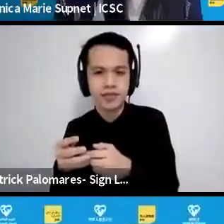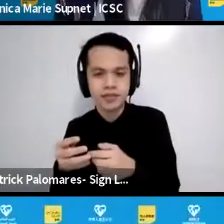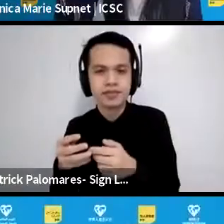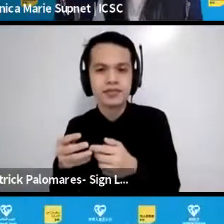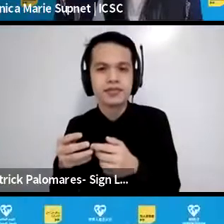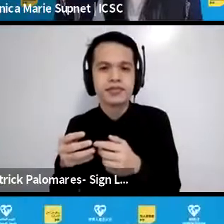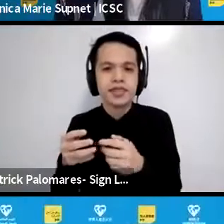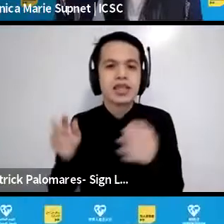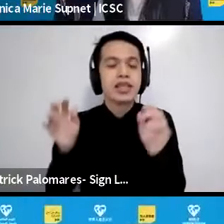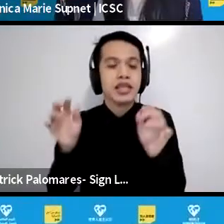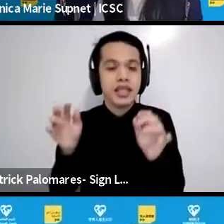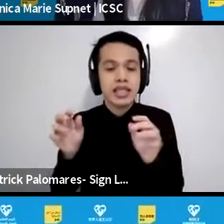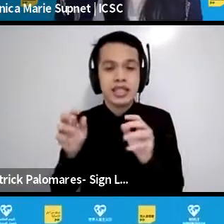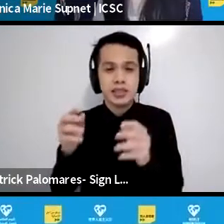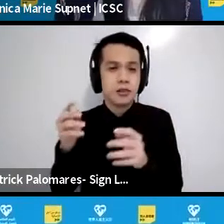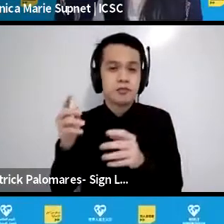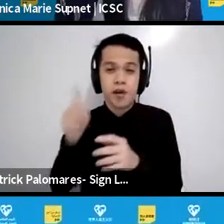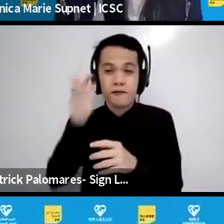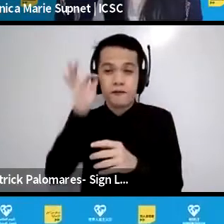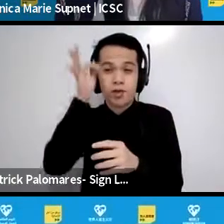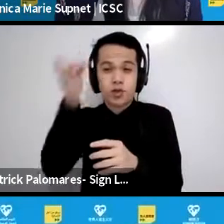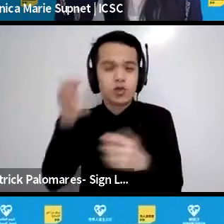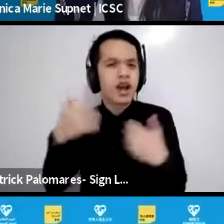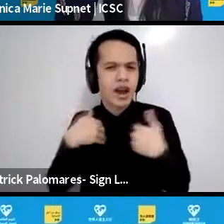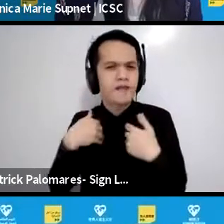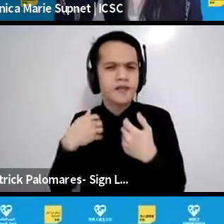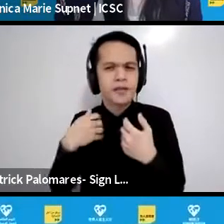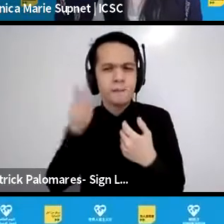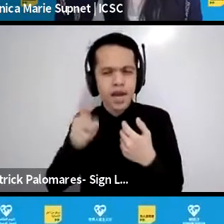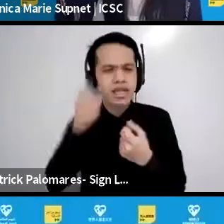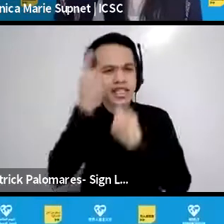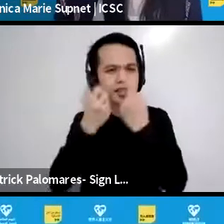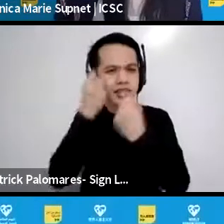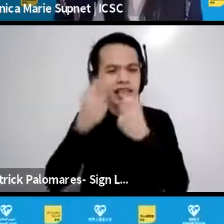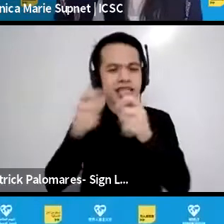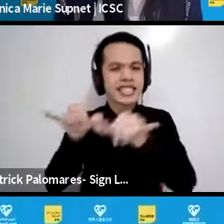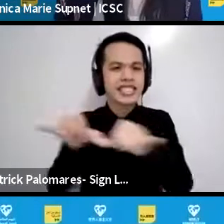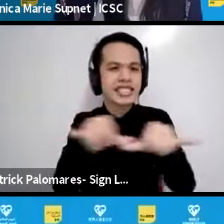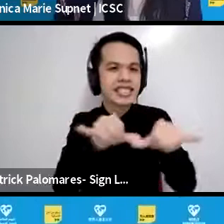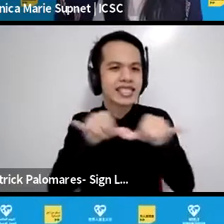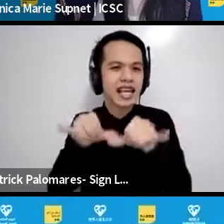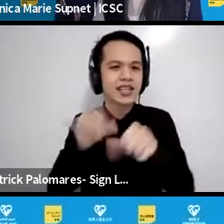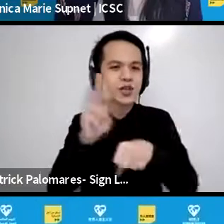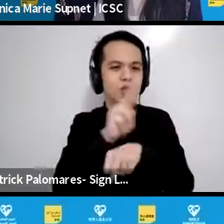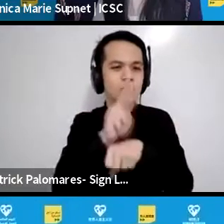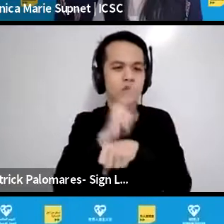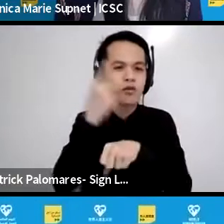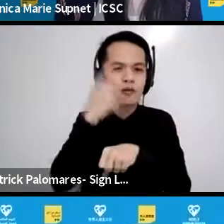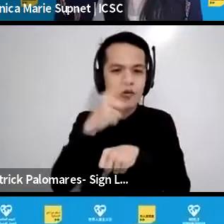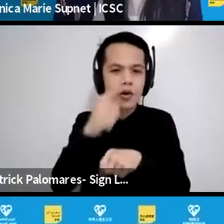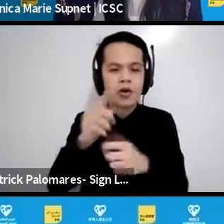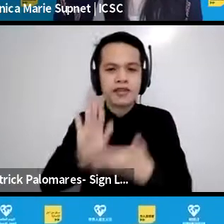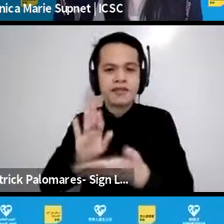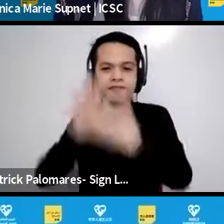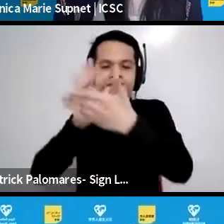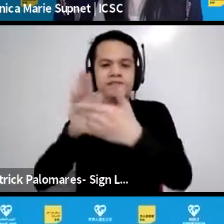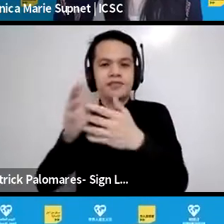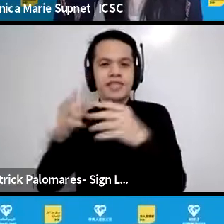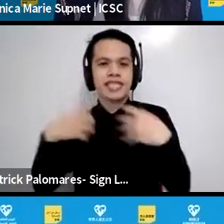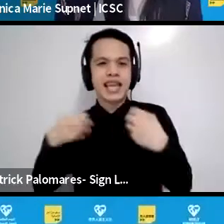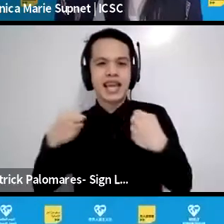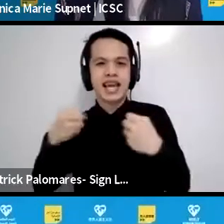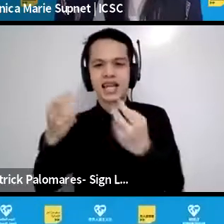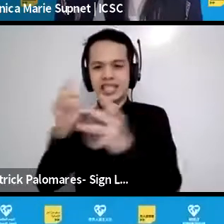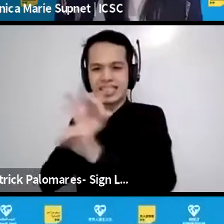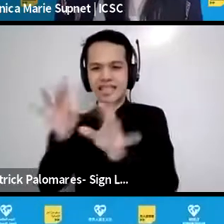that in the long run, we have to understand, you know, the standards that we are using to deal with health crises, you know, what